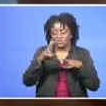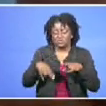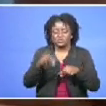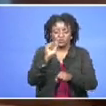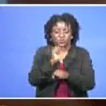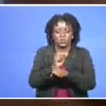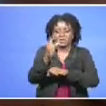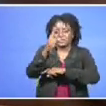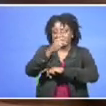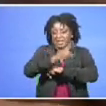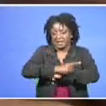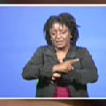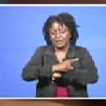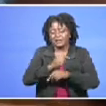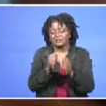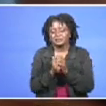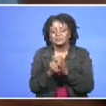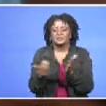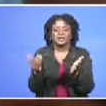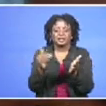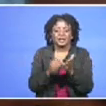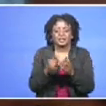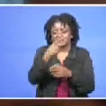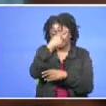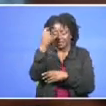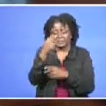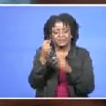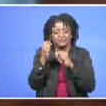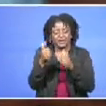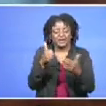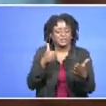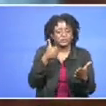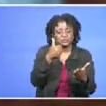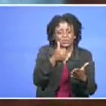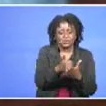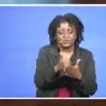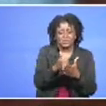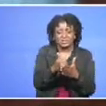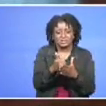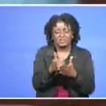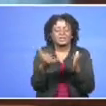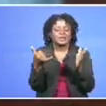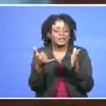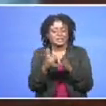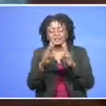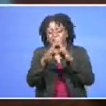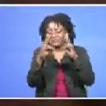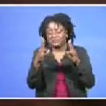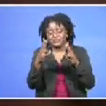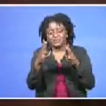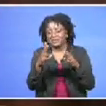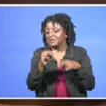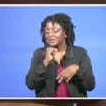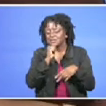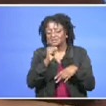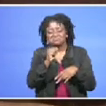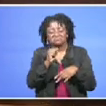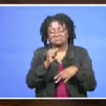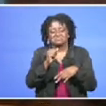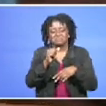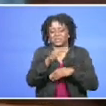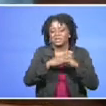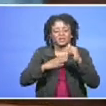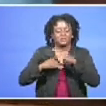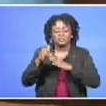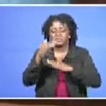day. Again, the summer is fast approaching, and it's very unbearable, very uncomfortable